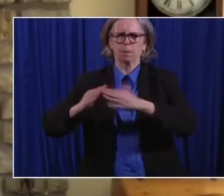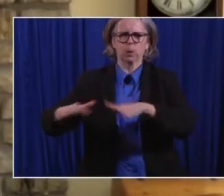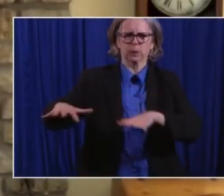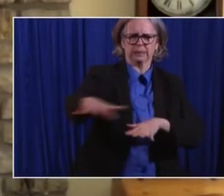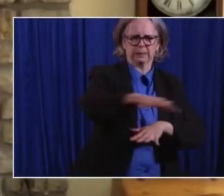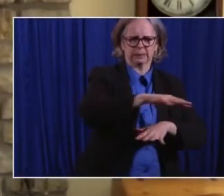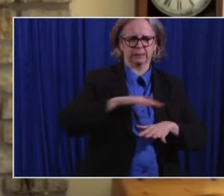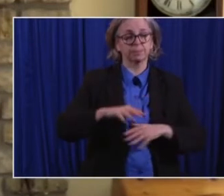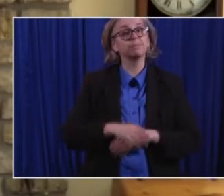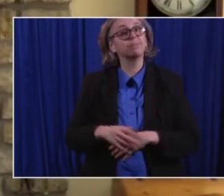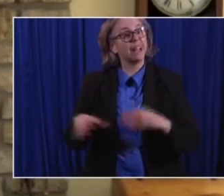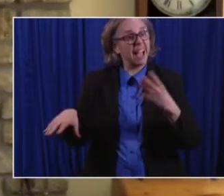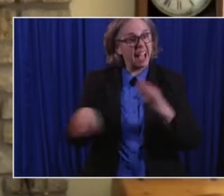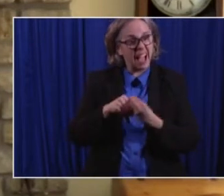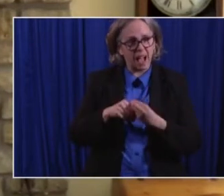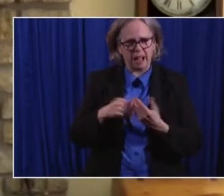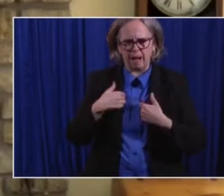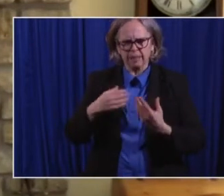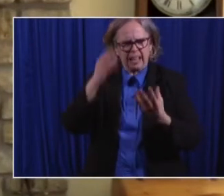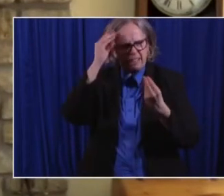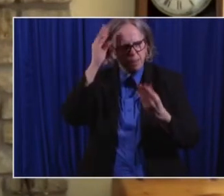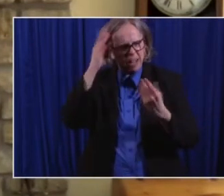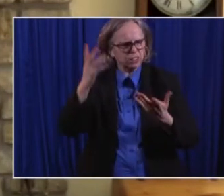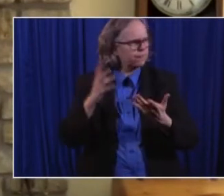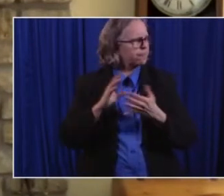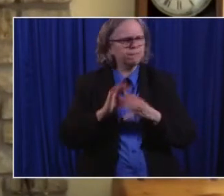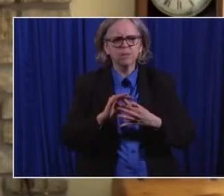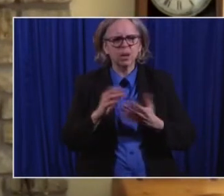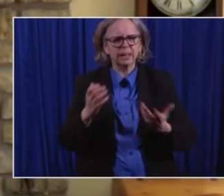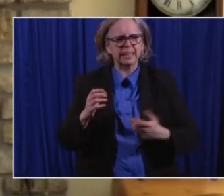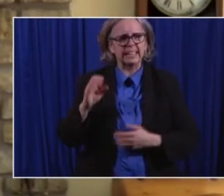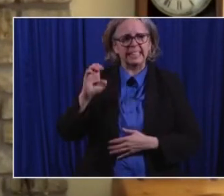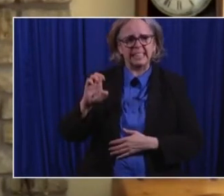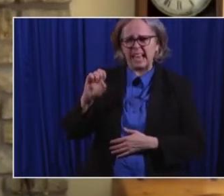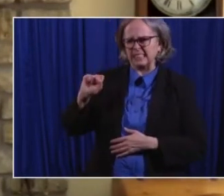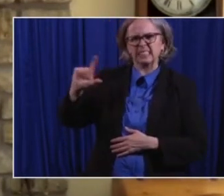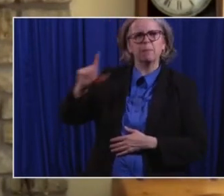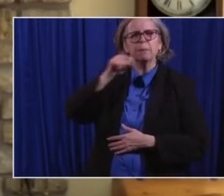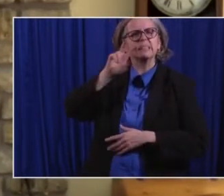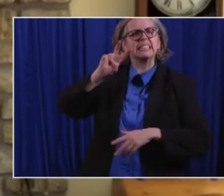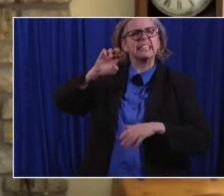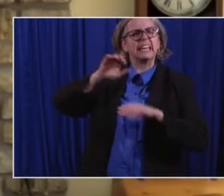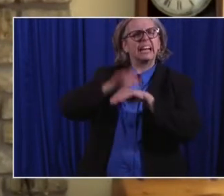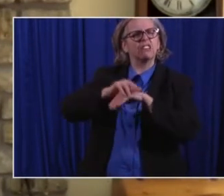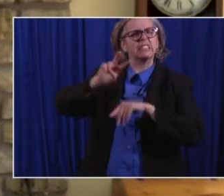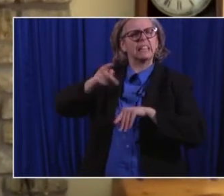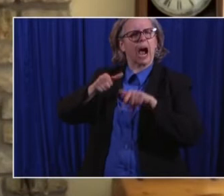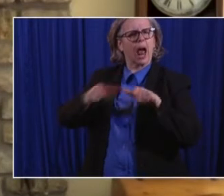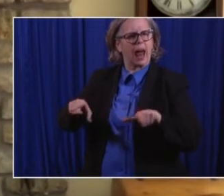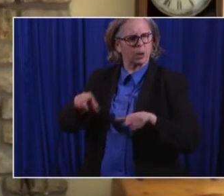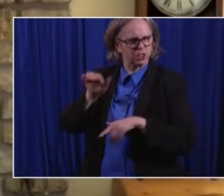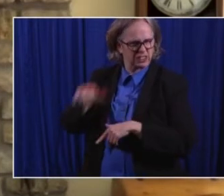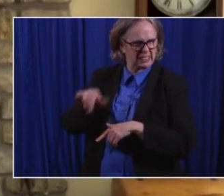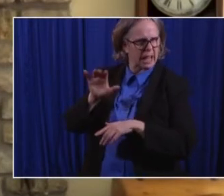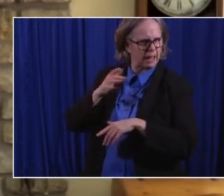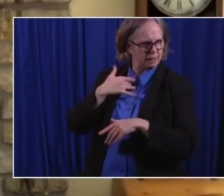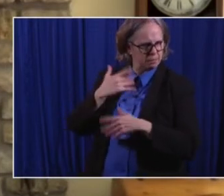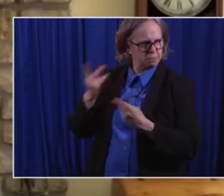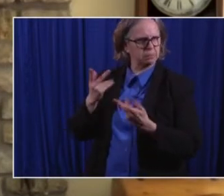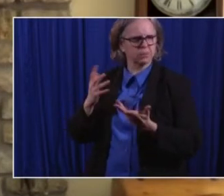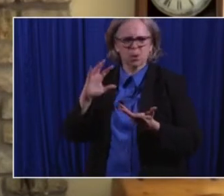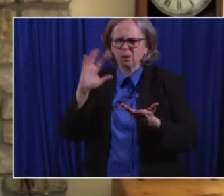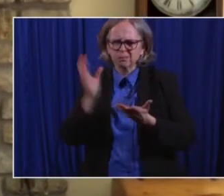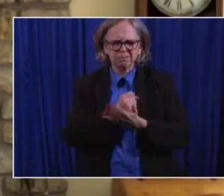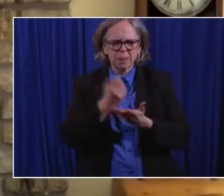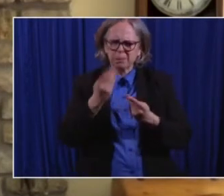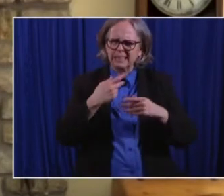groups, including minorities and Ohioans who speak English as a second language. Please take a look and help us reach all Ohioans with